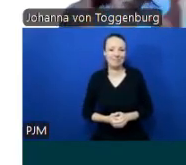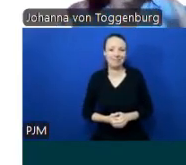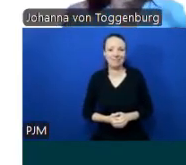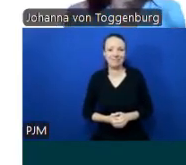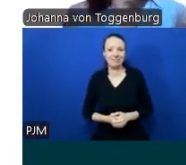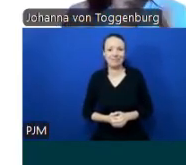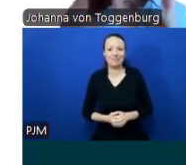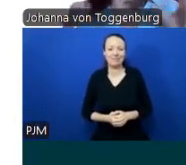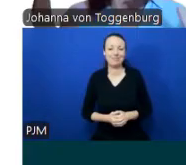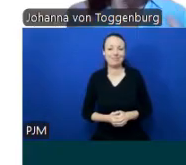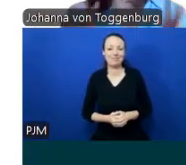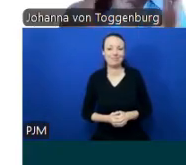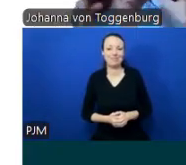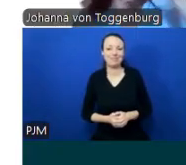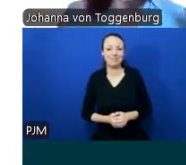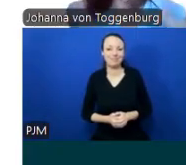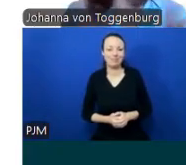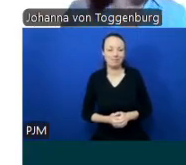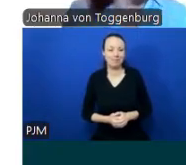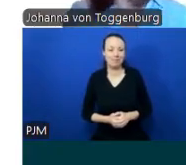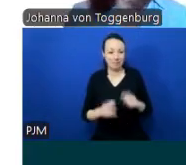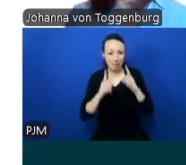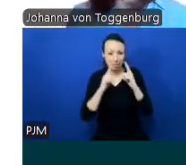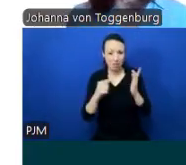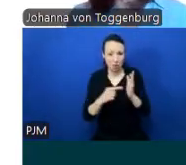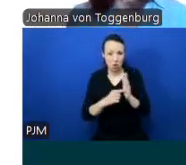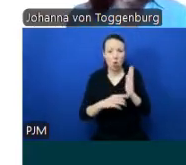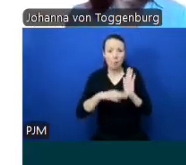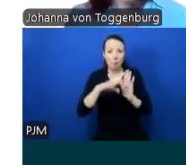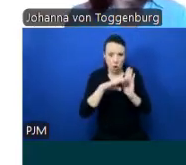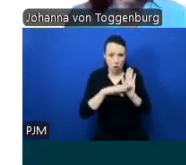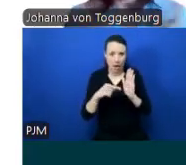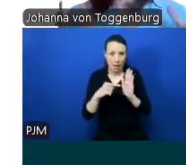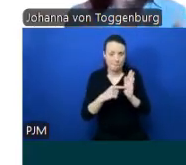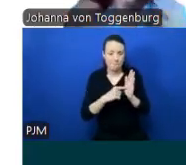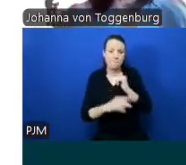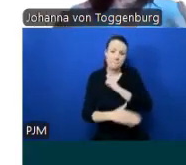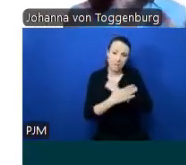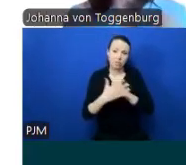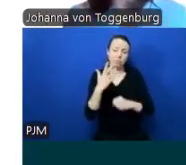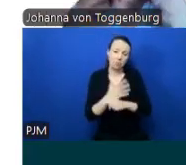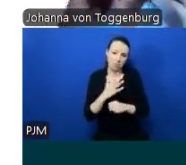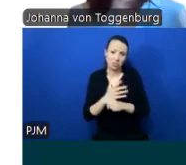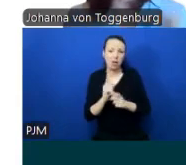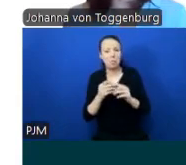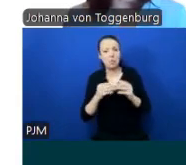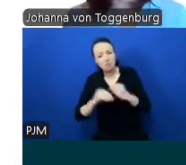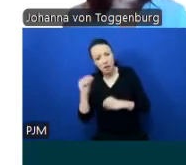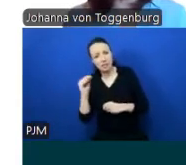it's actually a program that supported 50 or more pilot studies